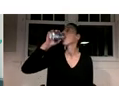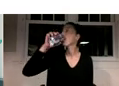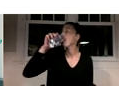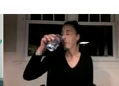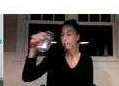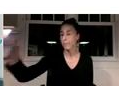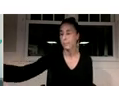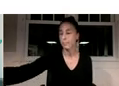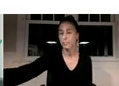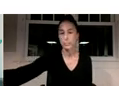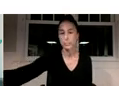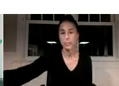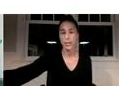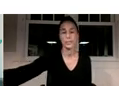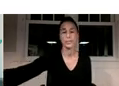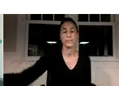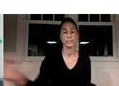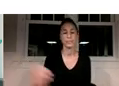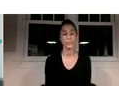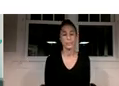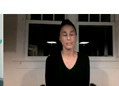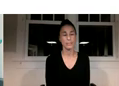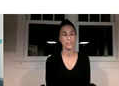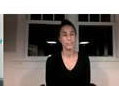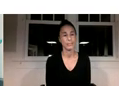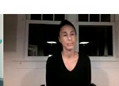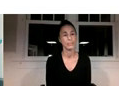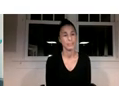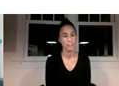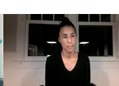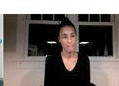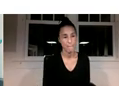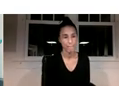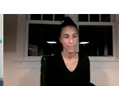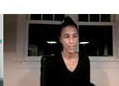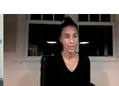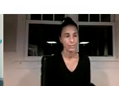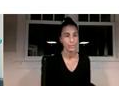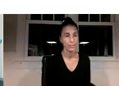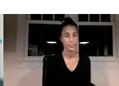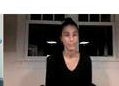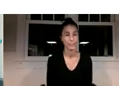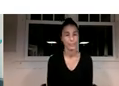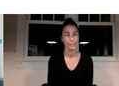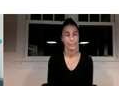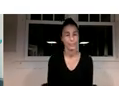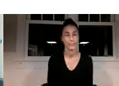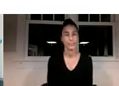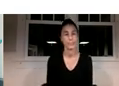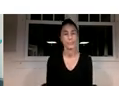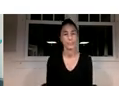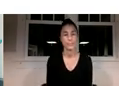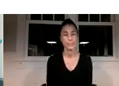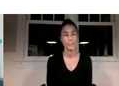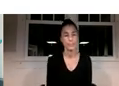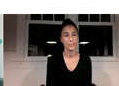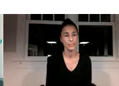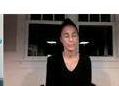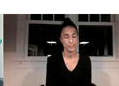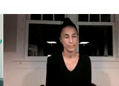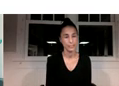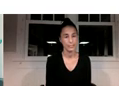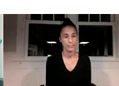for anyone to submit a proposal for changing the county's comprehensive plan land use recommendations for an individual property or